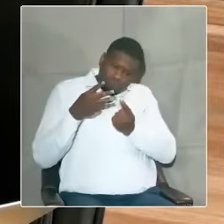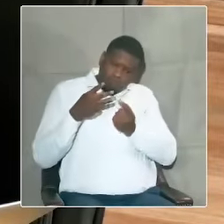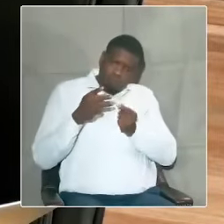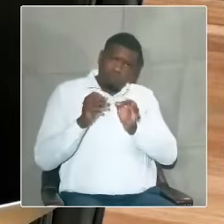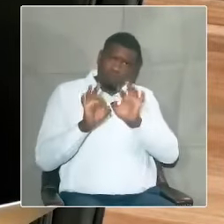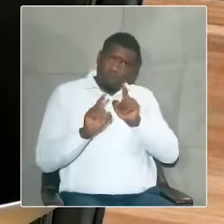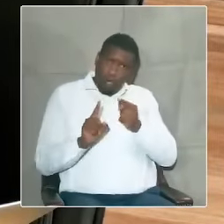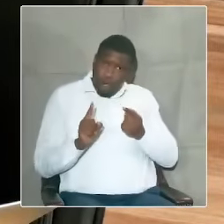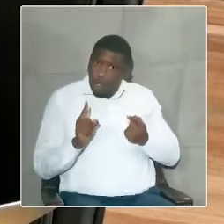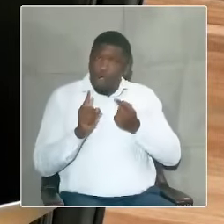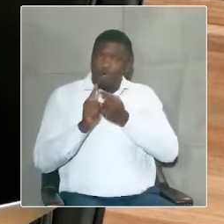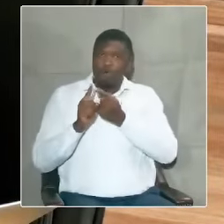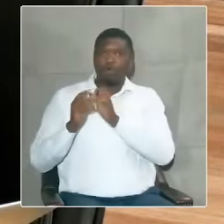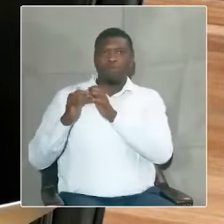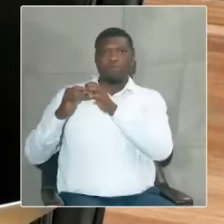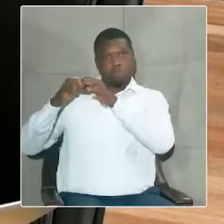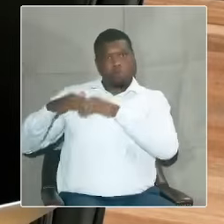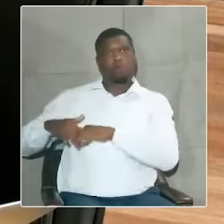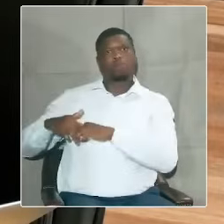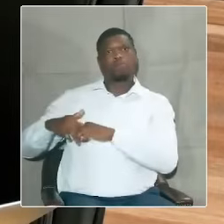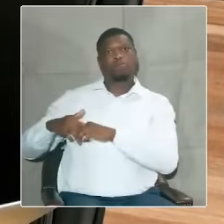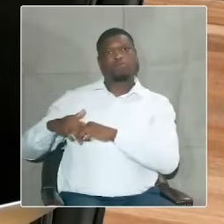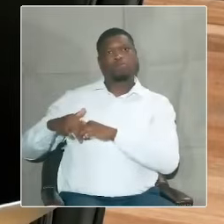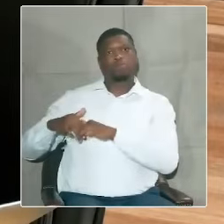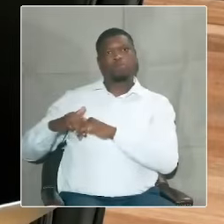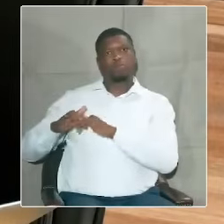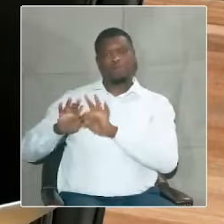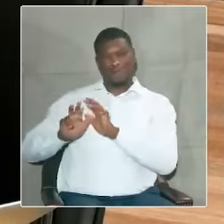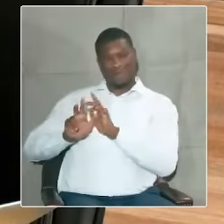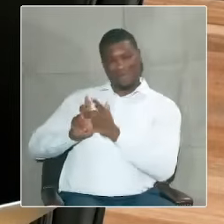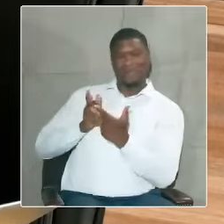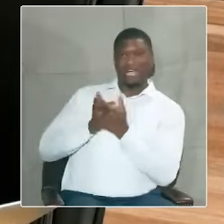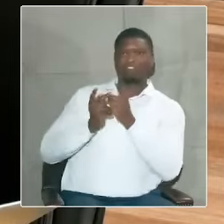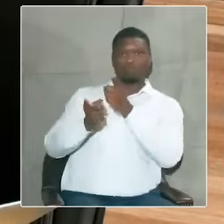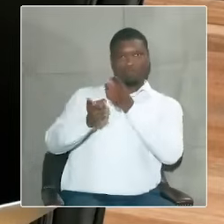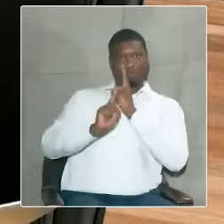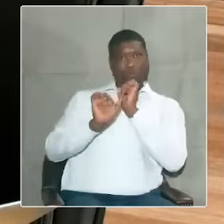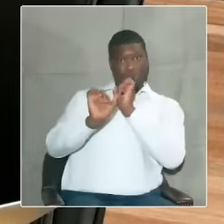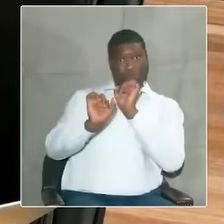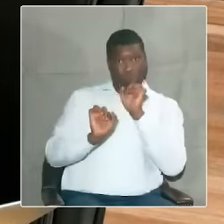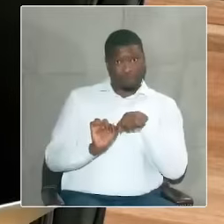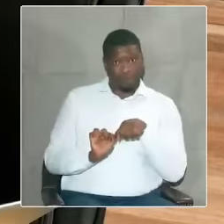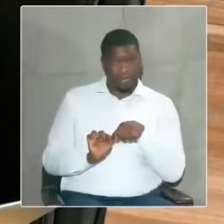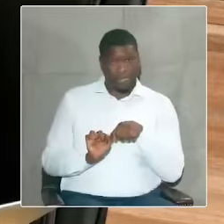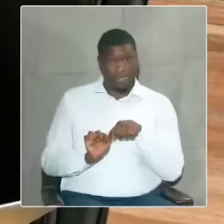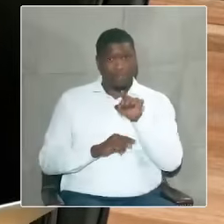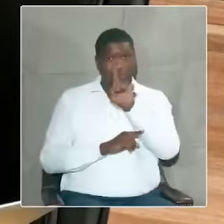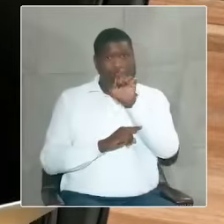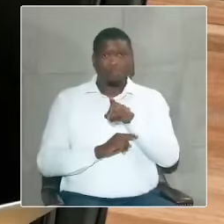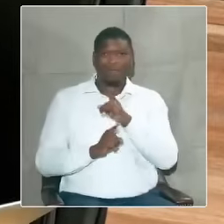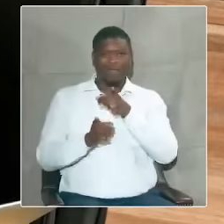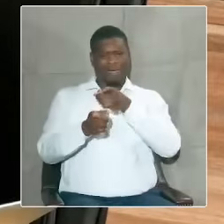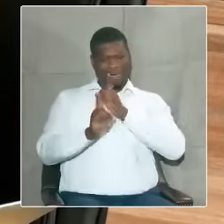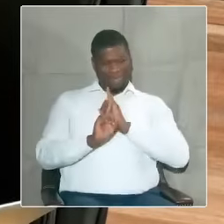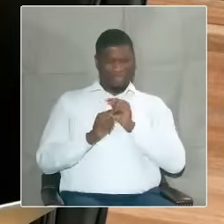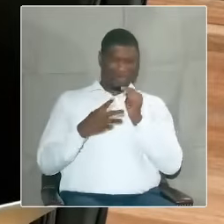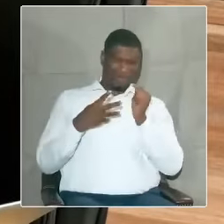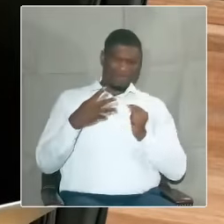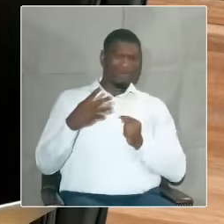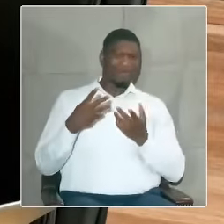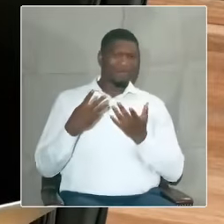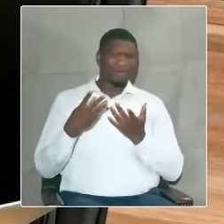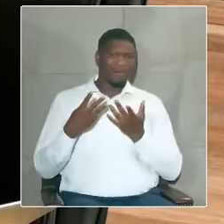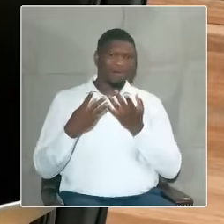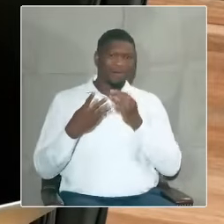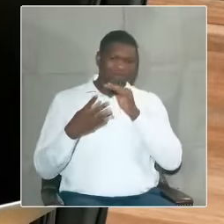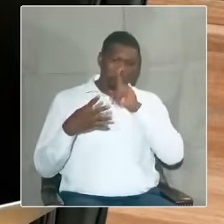the task team in accordance with the current prescripts in this regard. What are these prescripts that he's